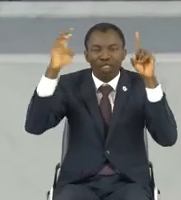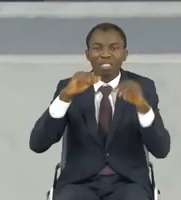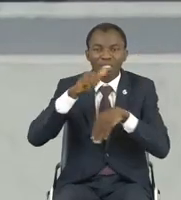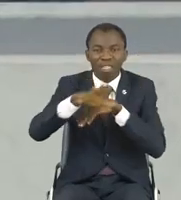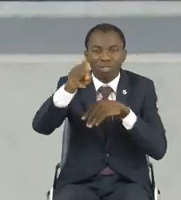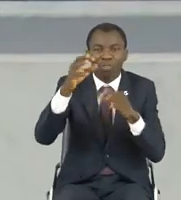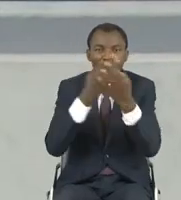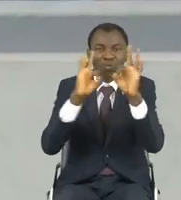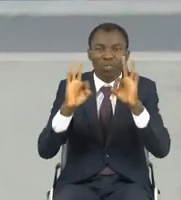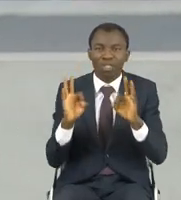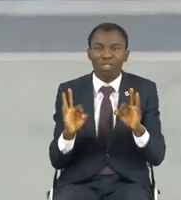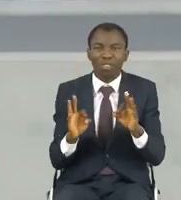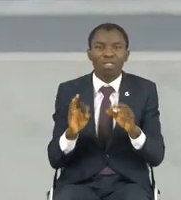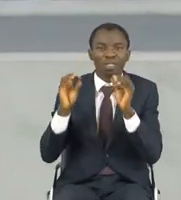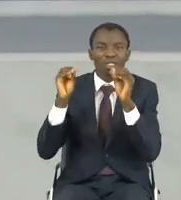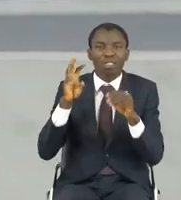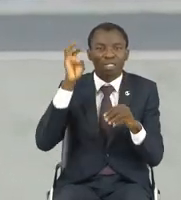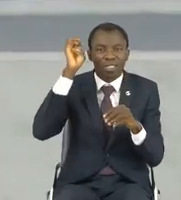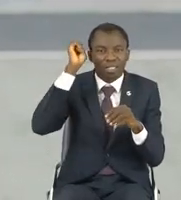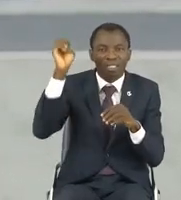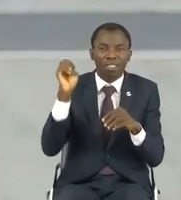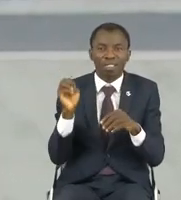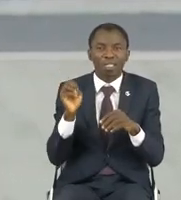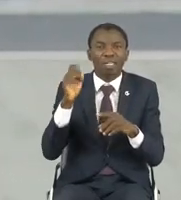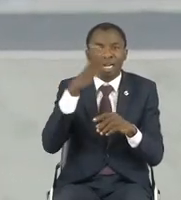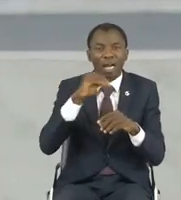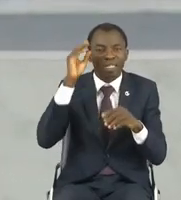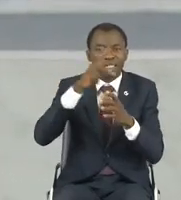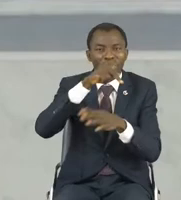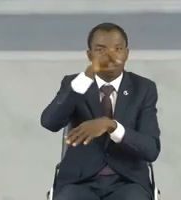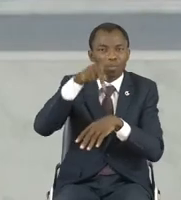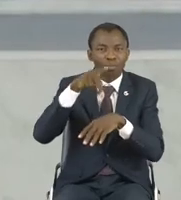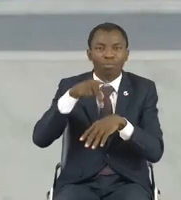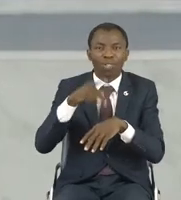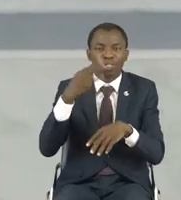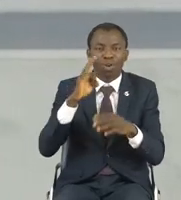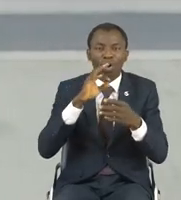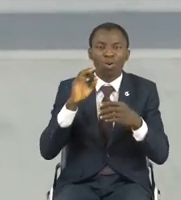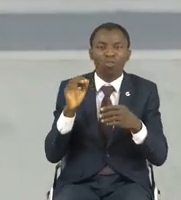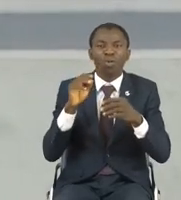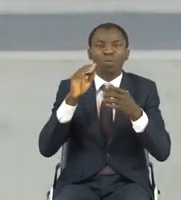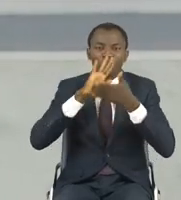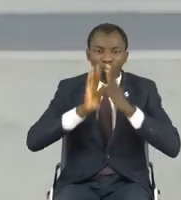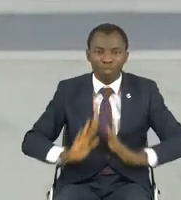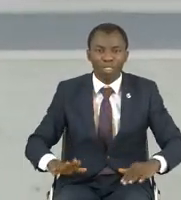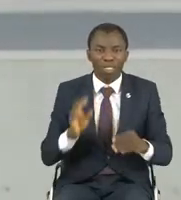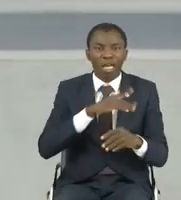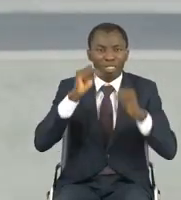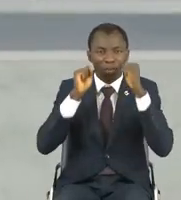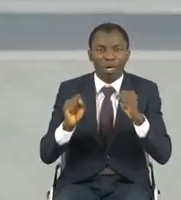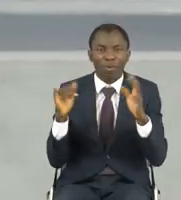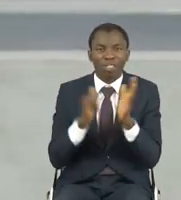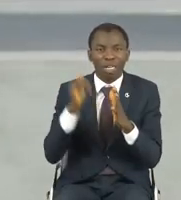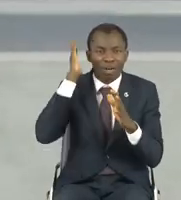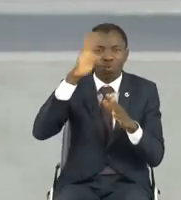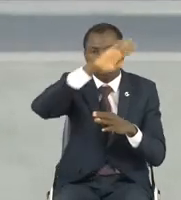follow the Prince of Life and the Prince of Peace and the power that will never fail